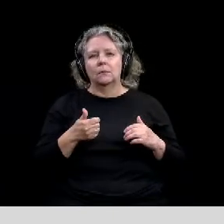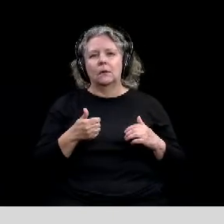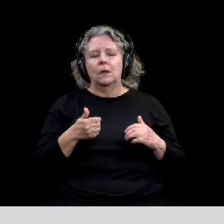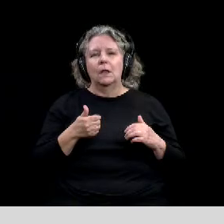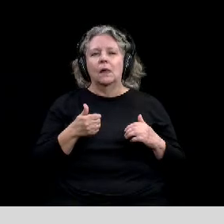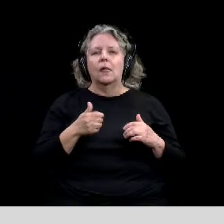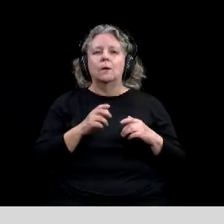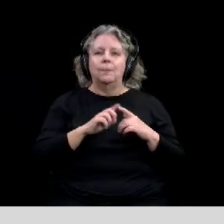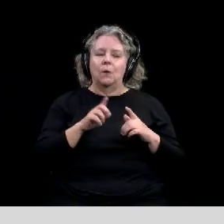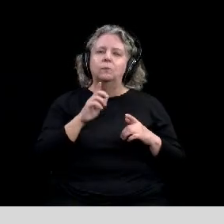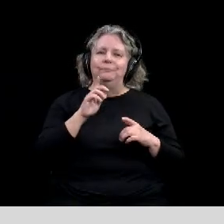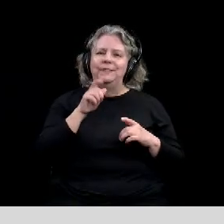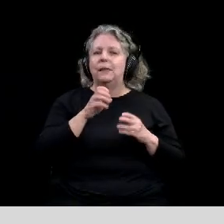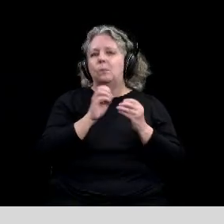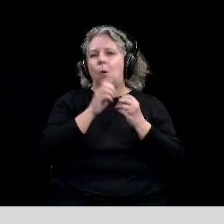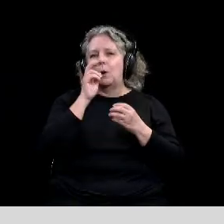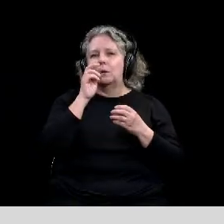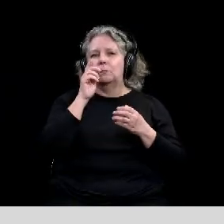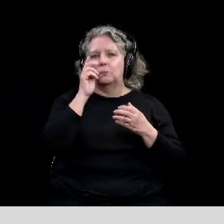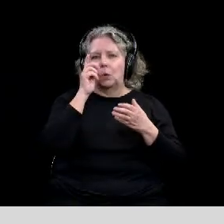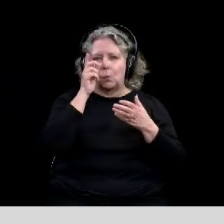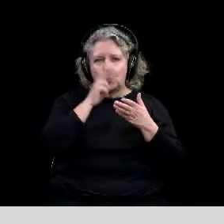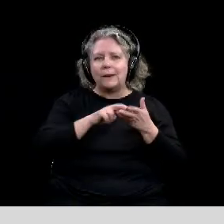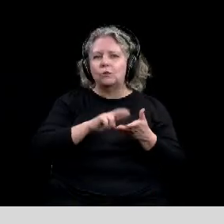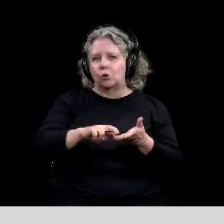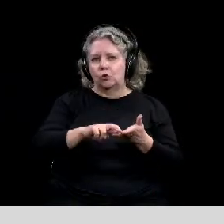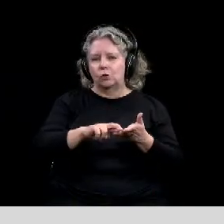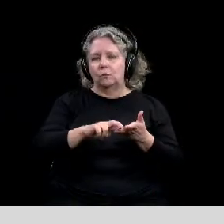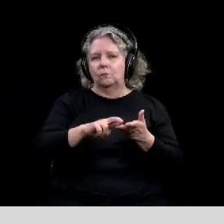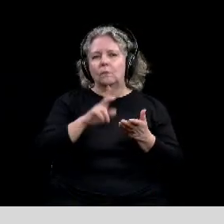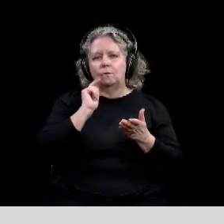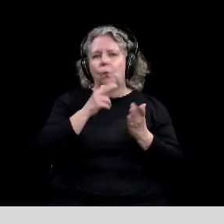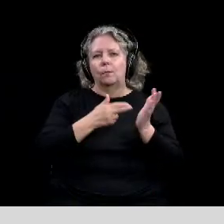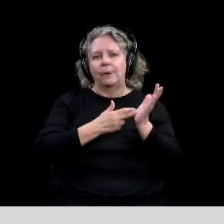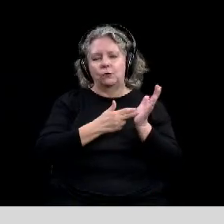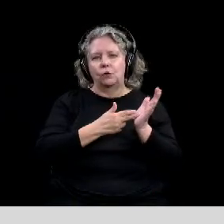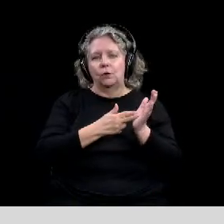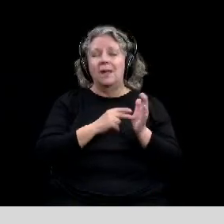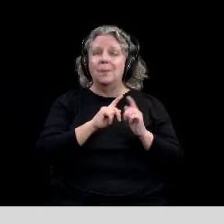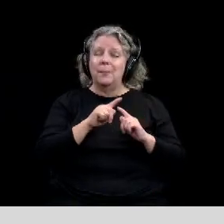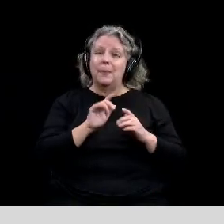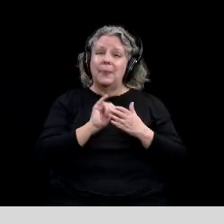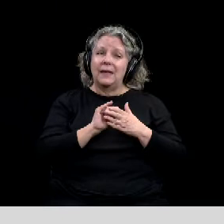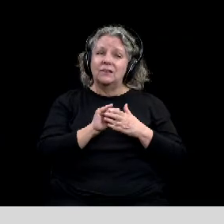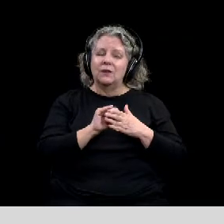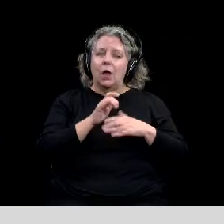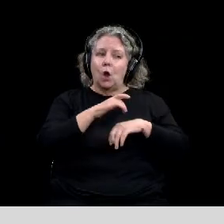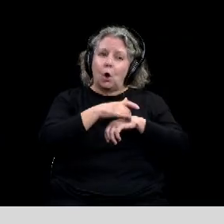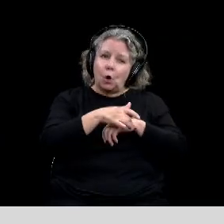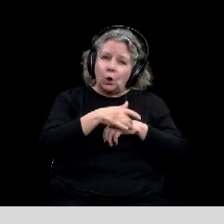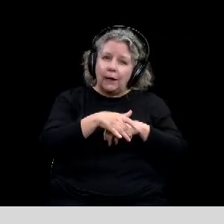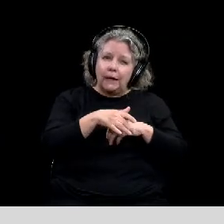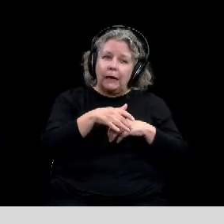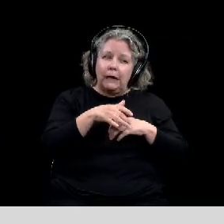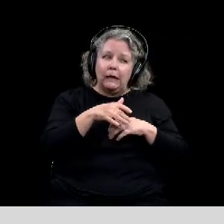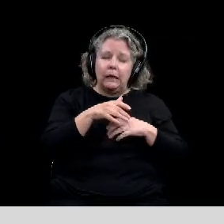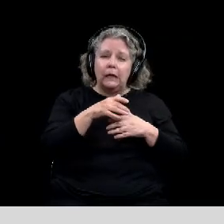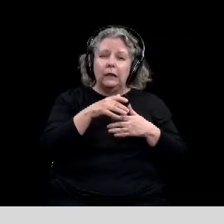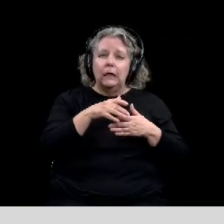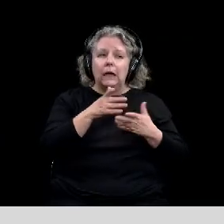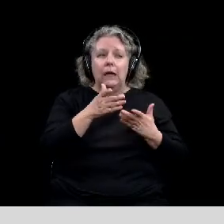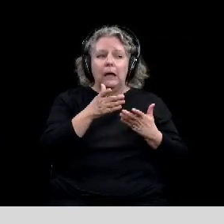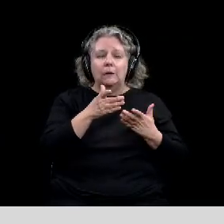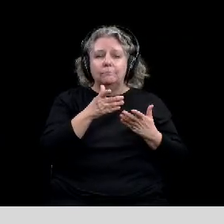some early evidence pointing in the direction that this variant is more fatal. I think